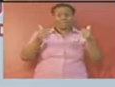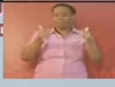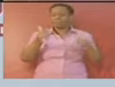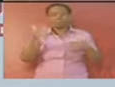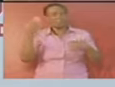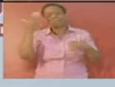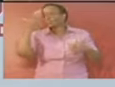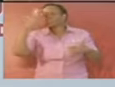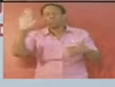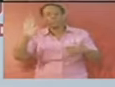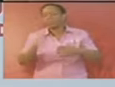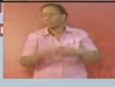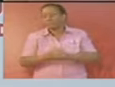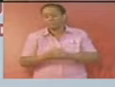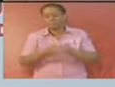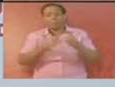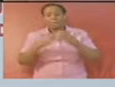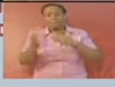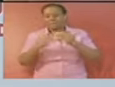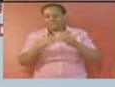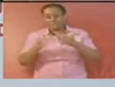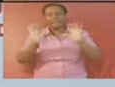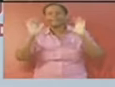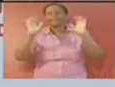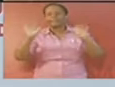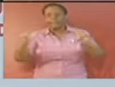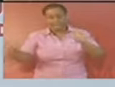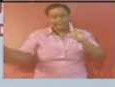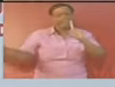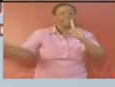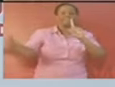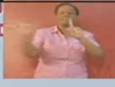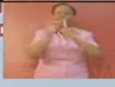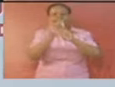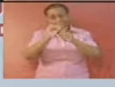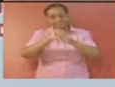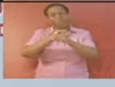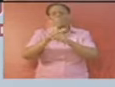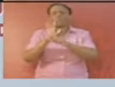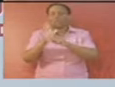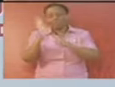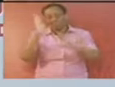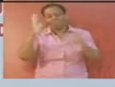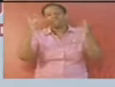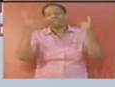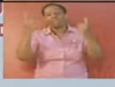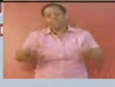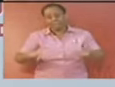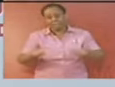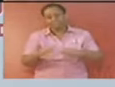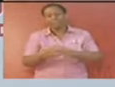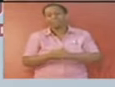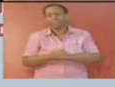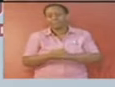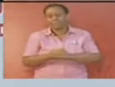a first degree, never went to school. It does not respect those